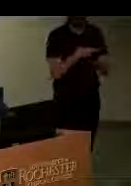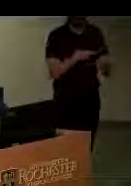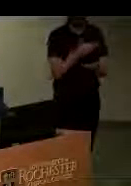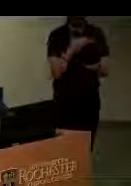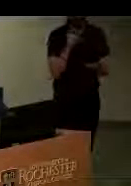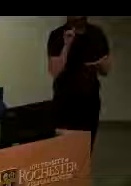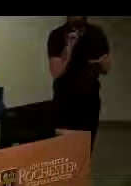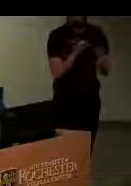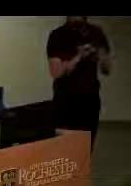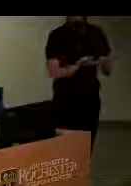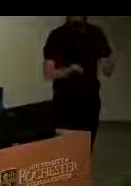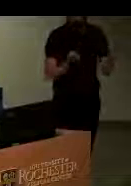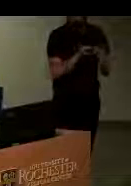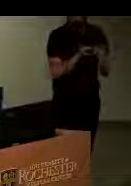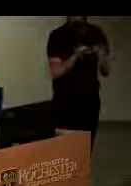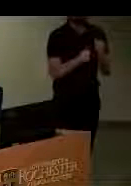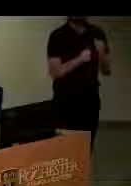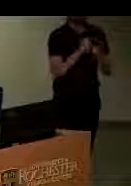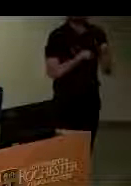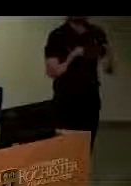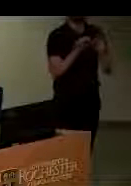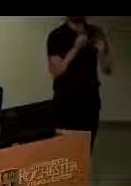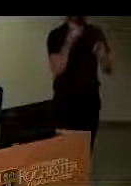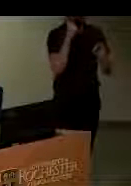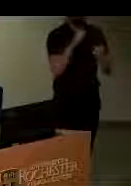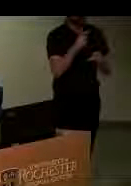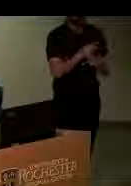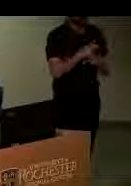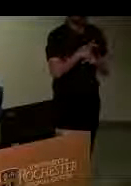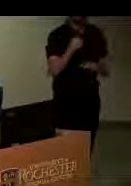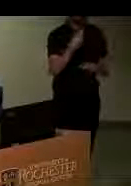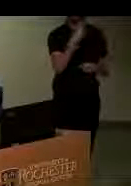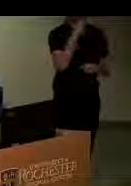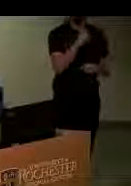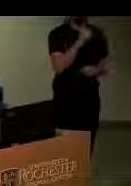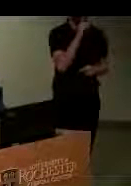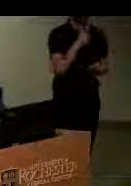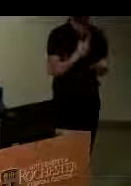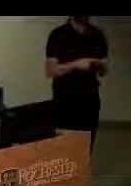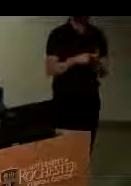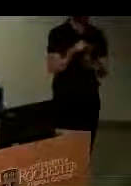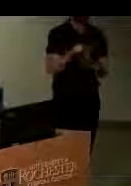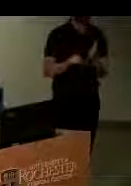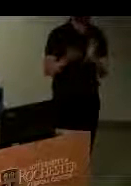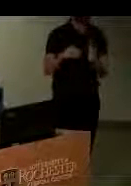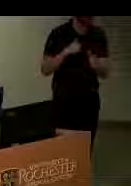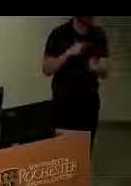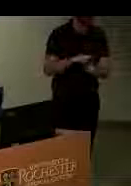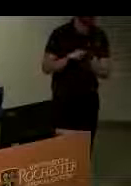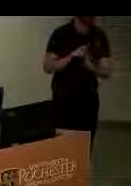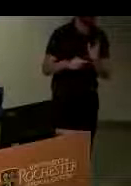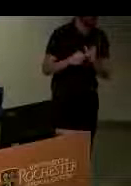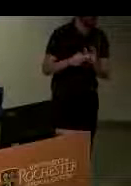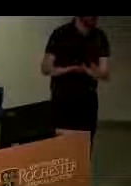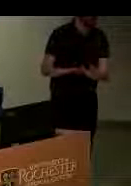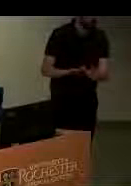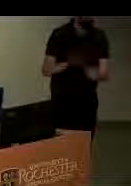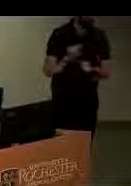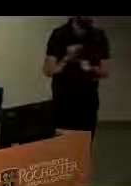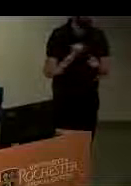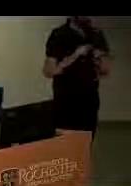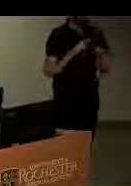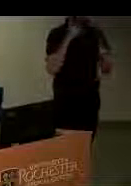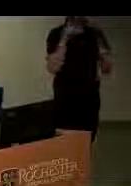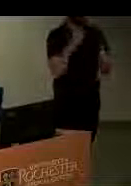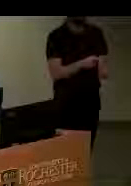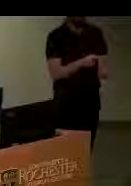medical care. Now, I don't think he was talking about surgeons. They have other roles to play. But the fact of the matter